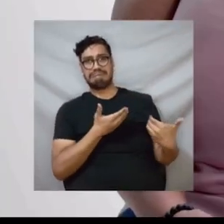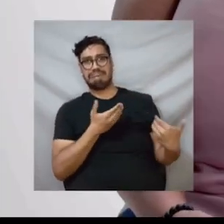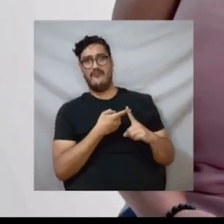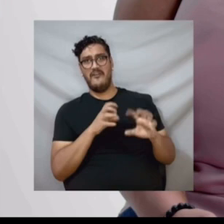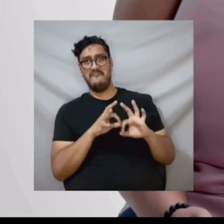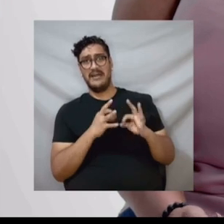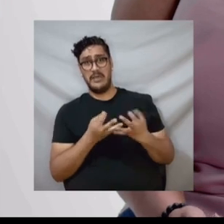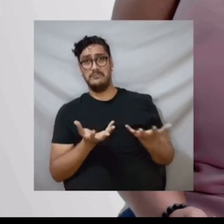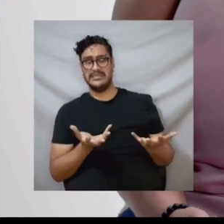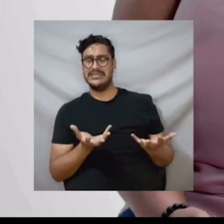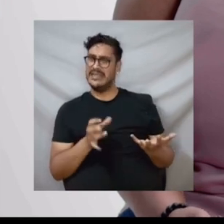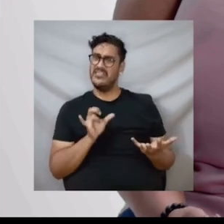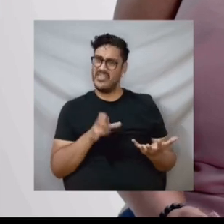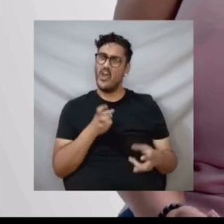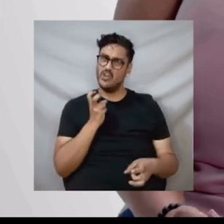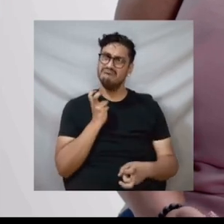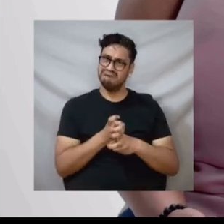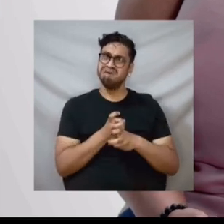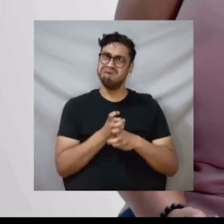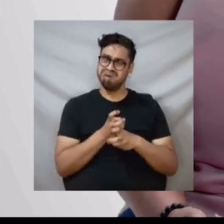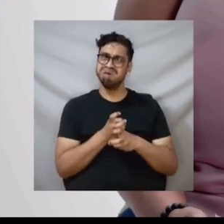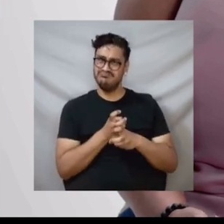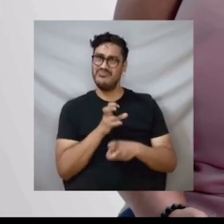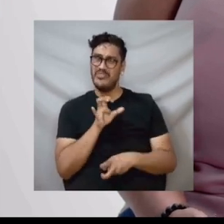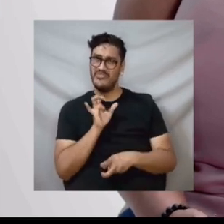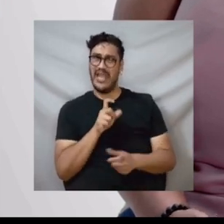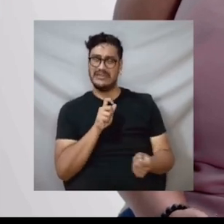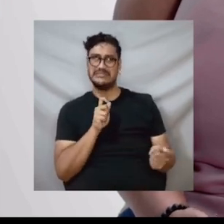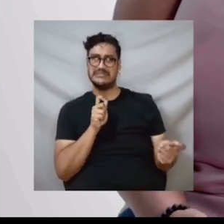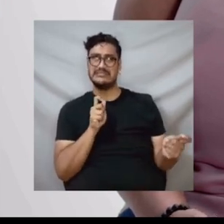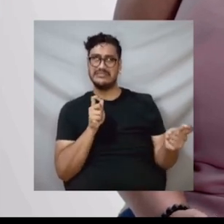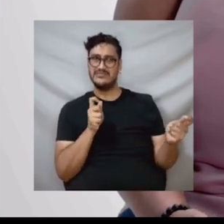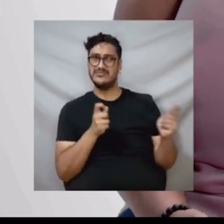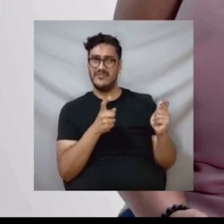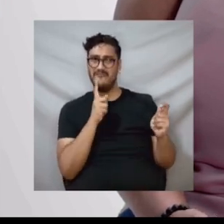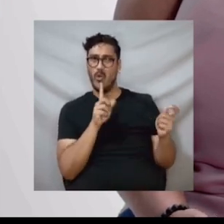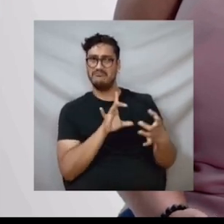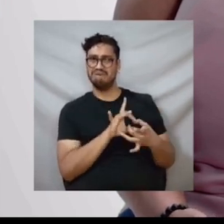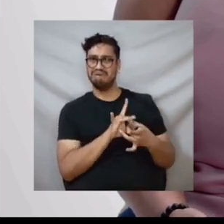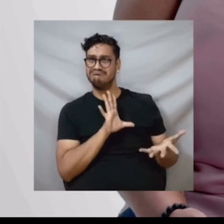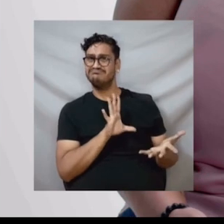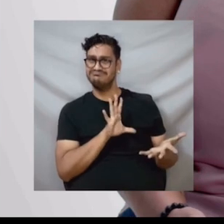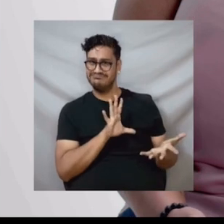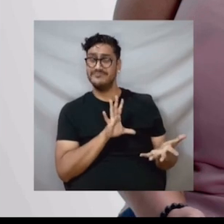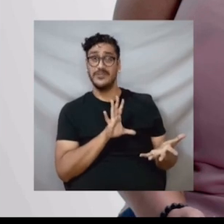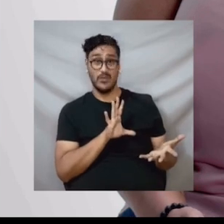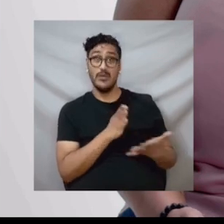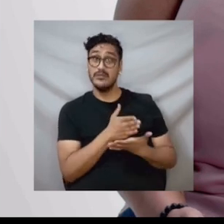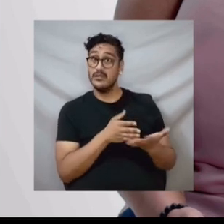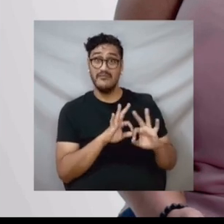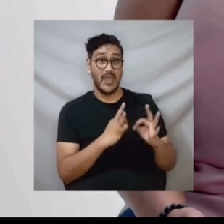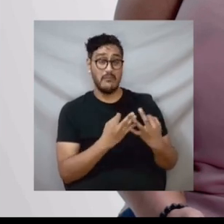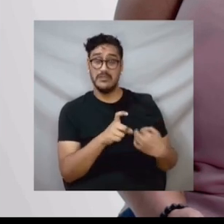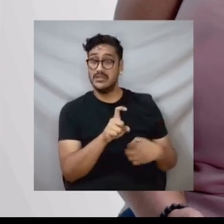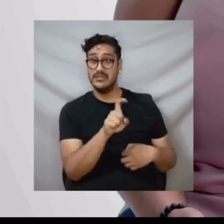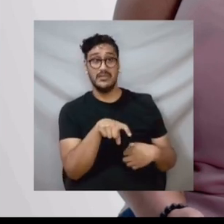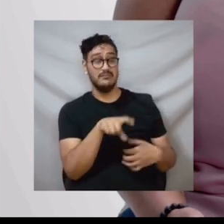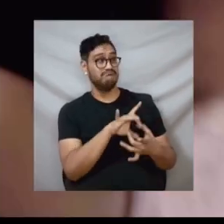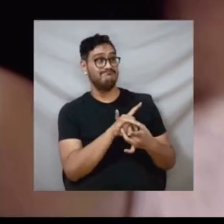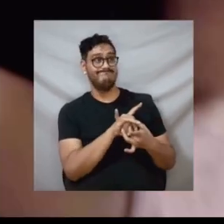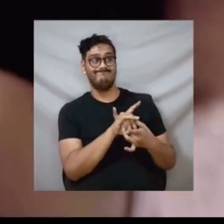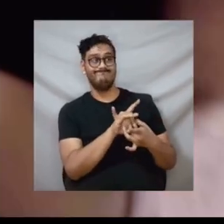was a tough transition for us to um to let go of you know we got to let go of certain family members that